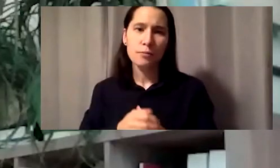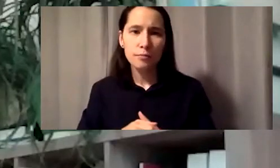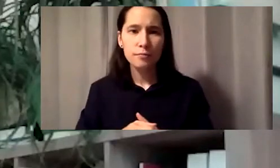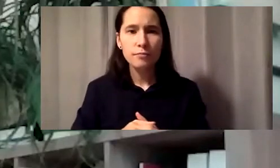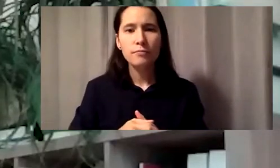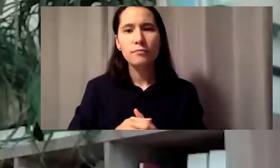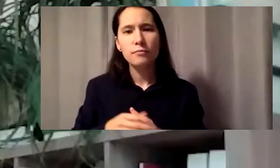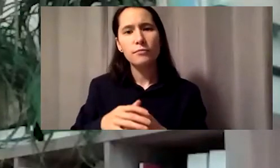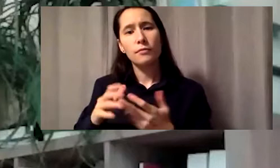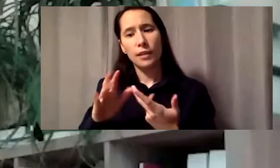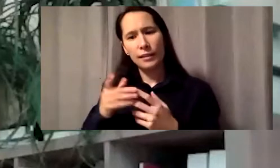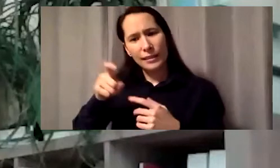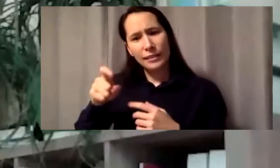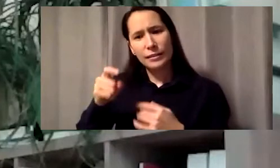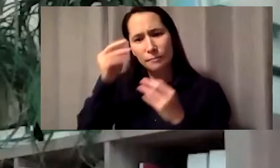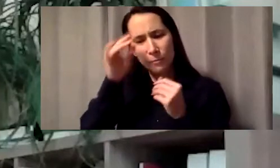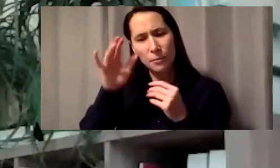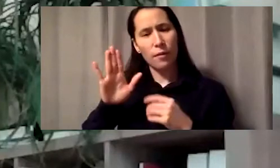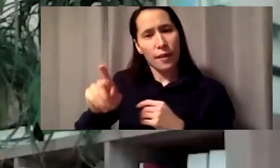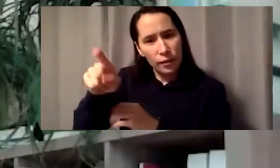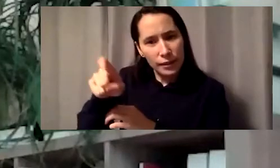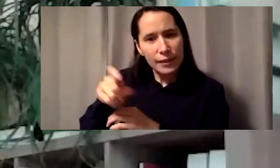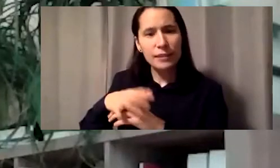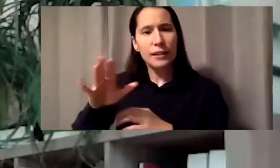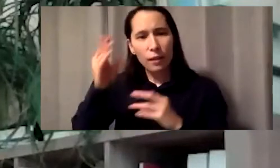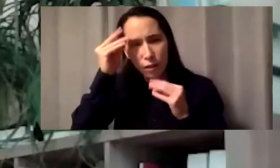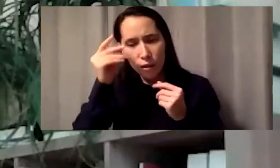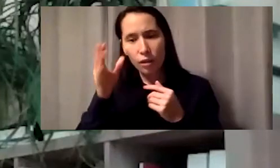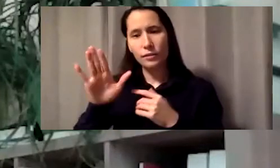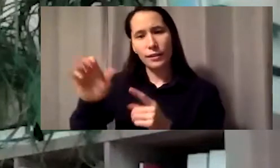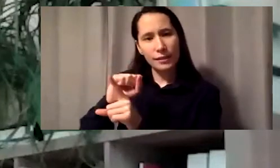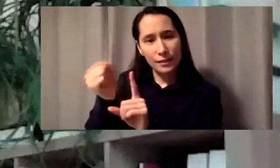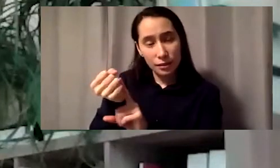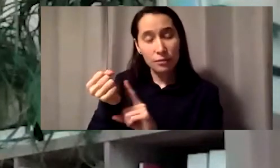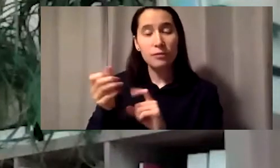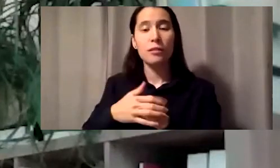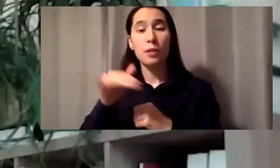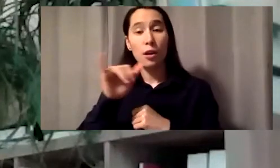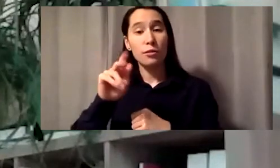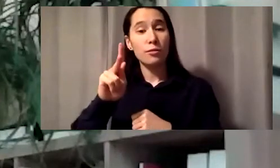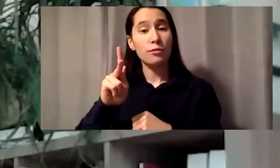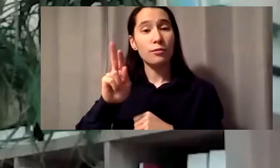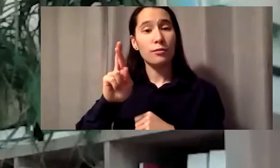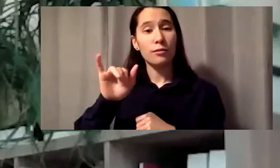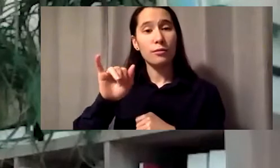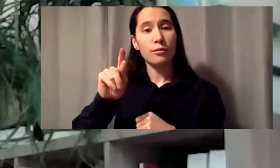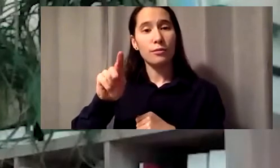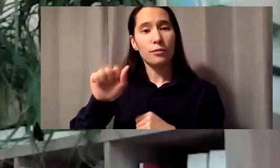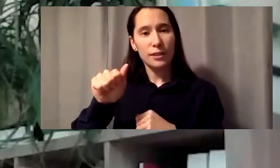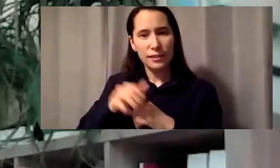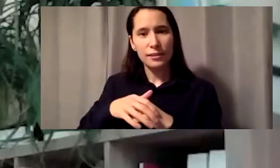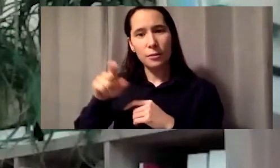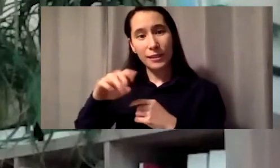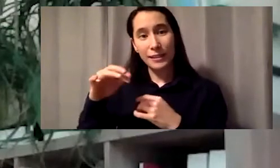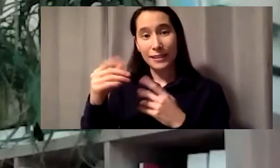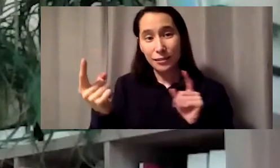reflective and thoughtful of their needs, their circumstances. As Krista has said, that we meet people where they are,